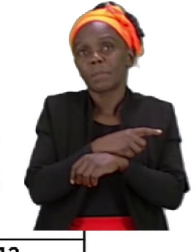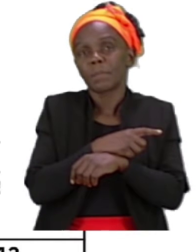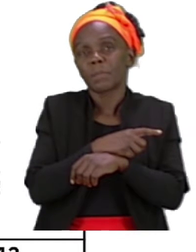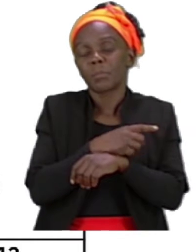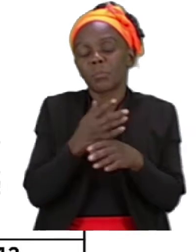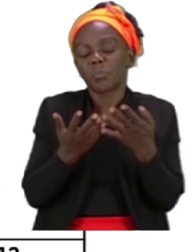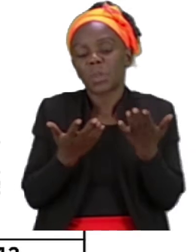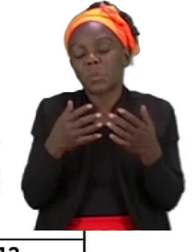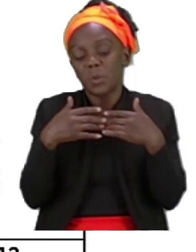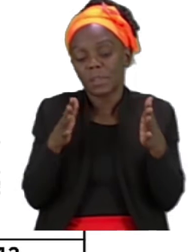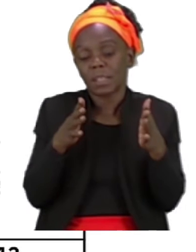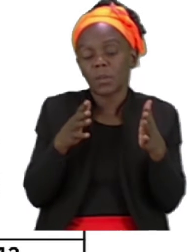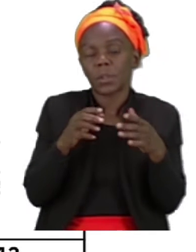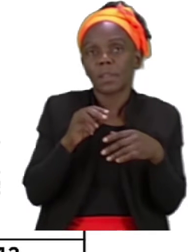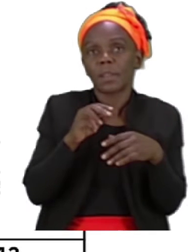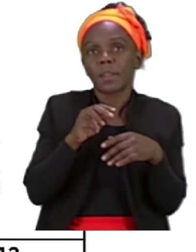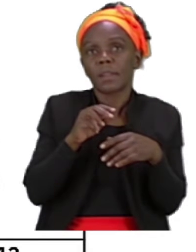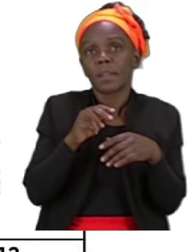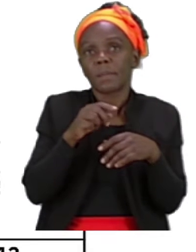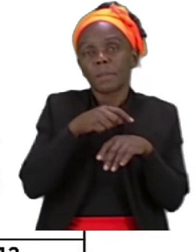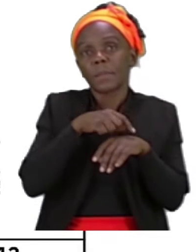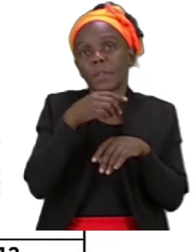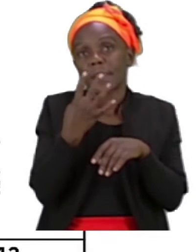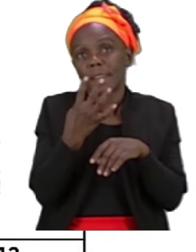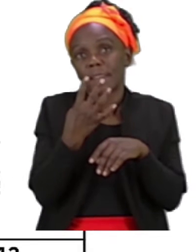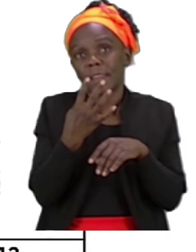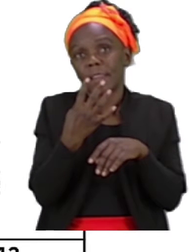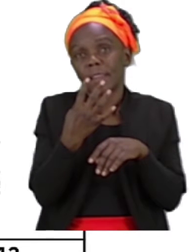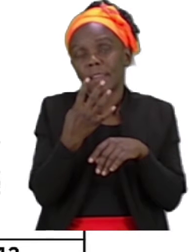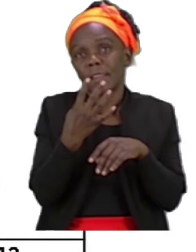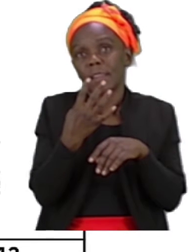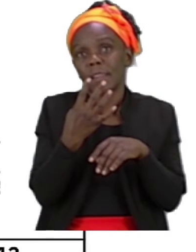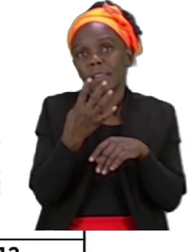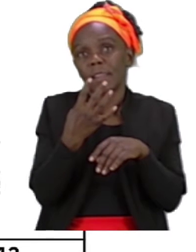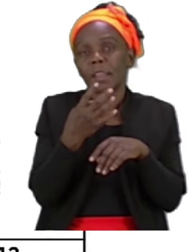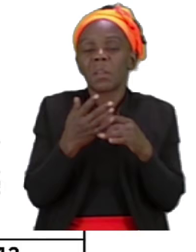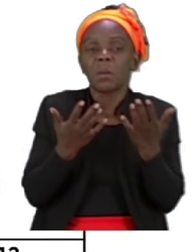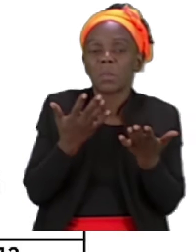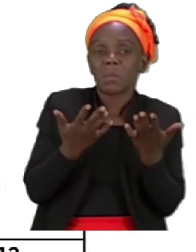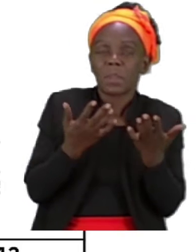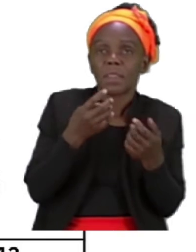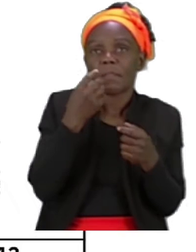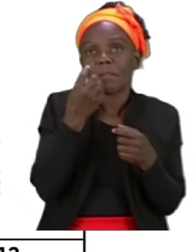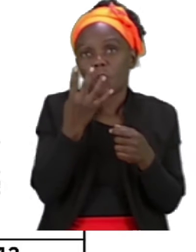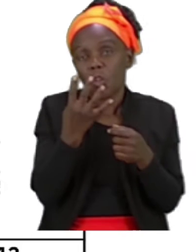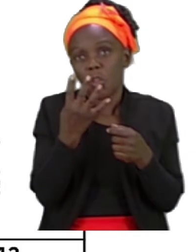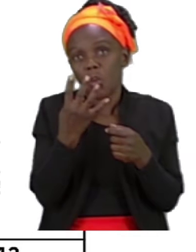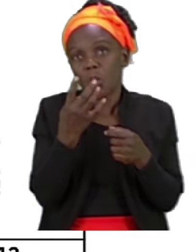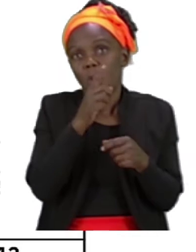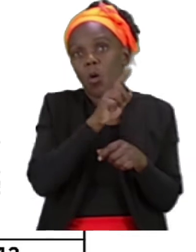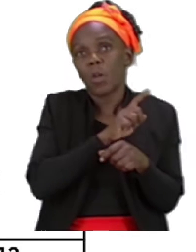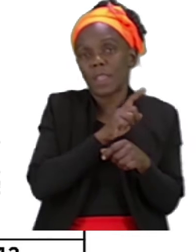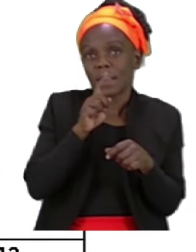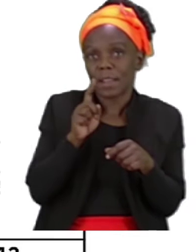Thursday. And as you can see, Thursday can either be Thursday the 4th, or the